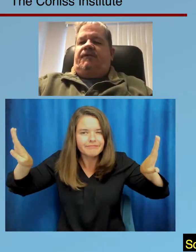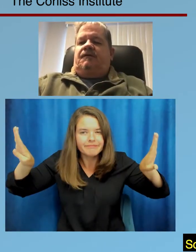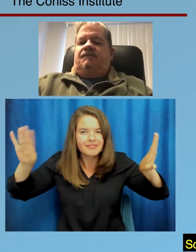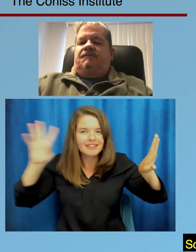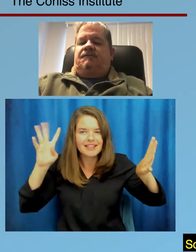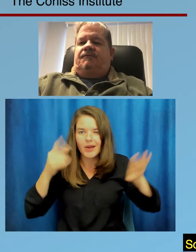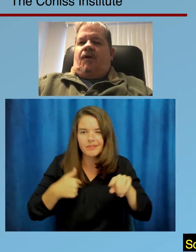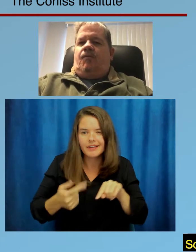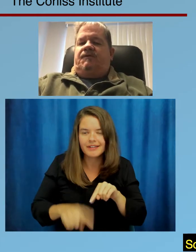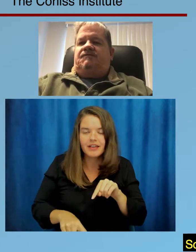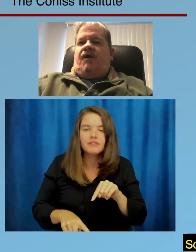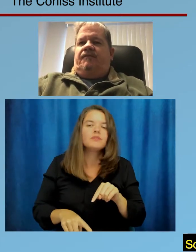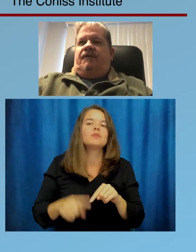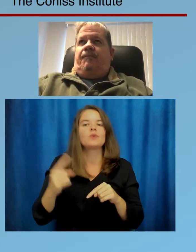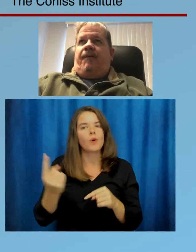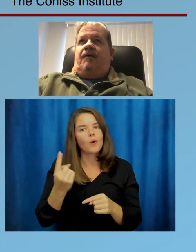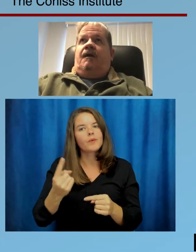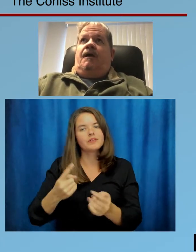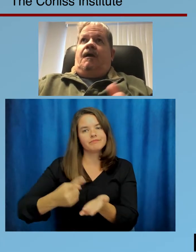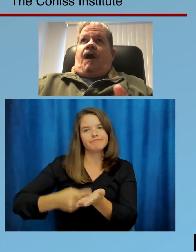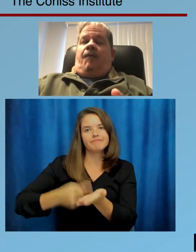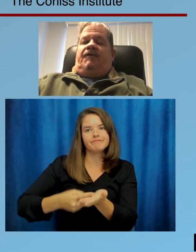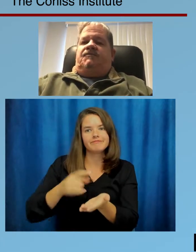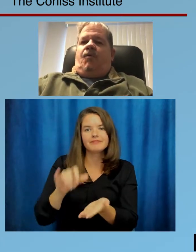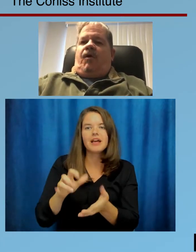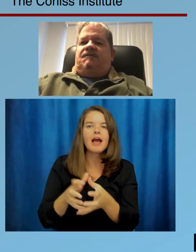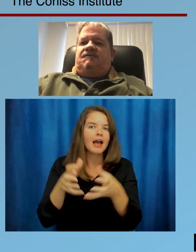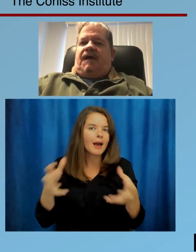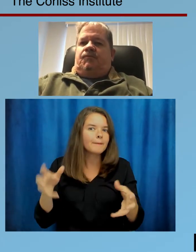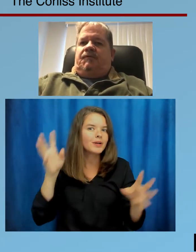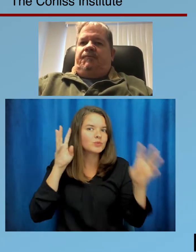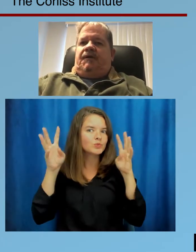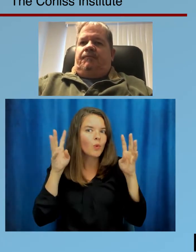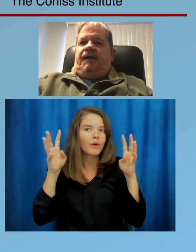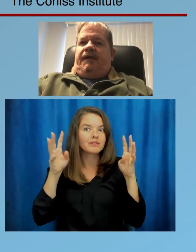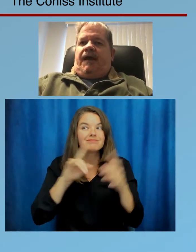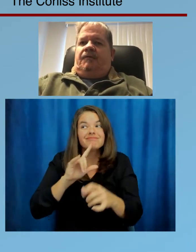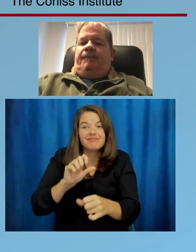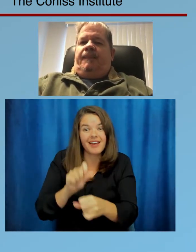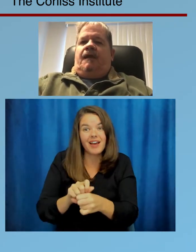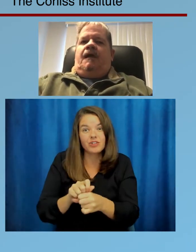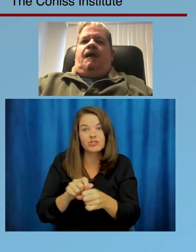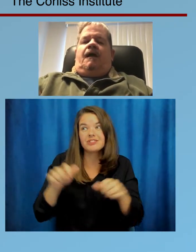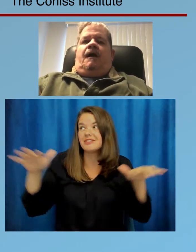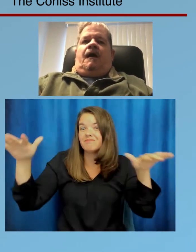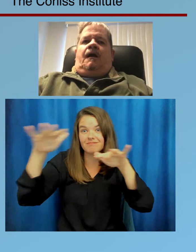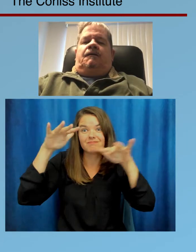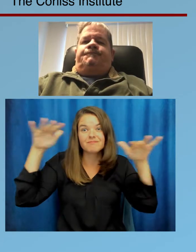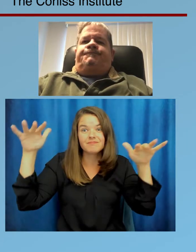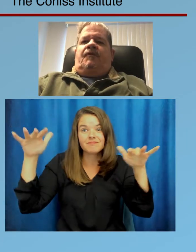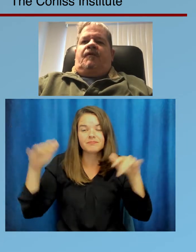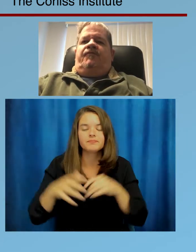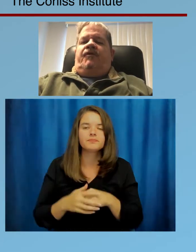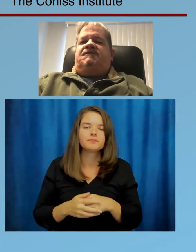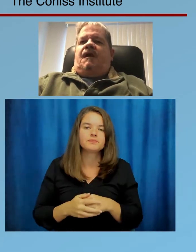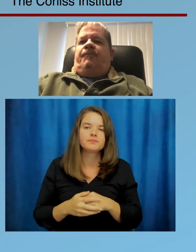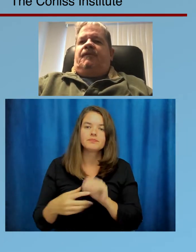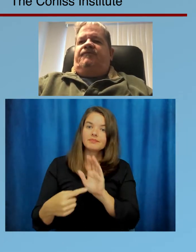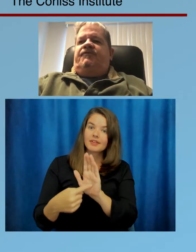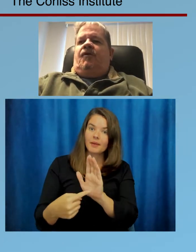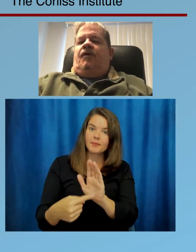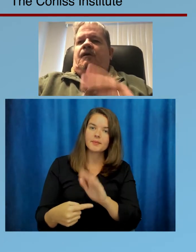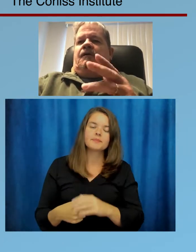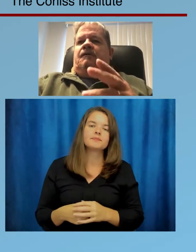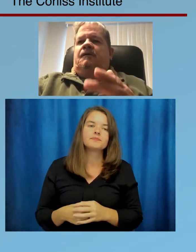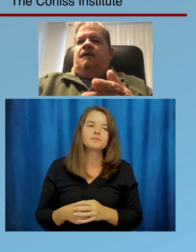that's something you should always try to think about, how much noise is actually being played out. For example,